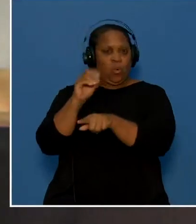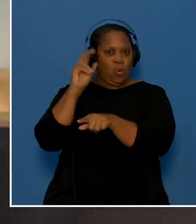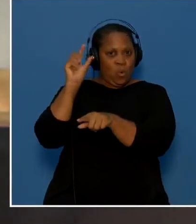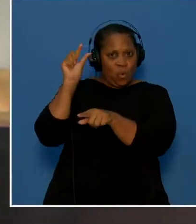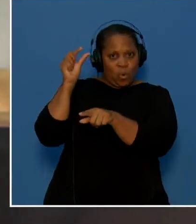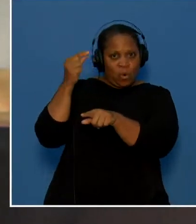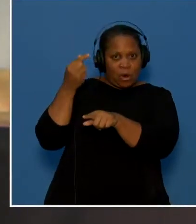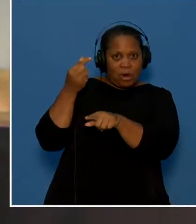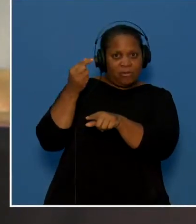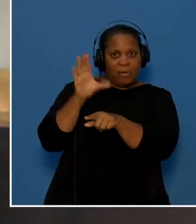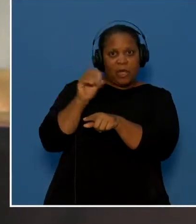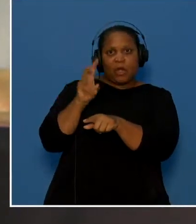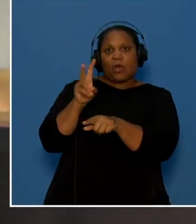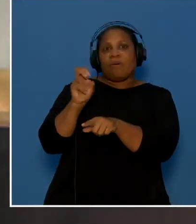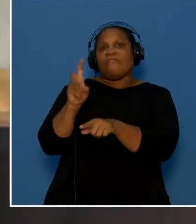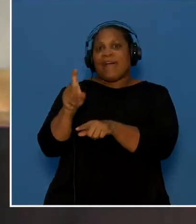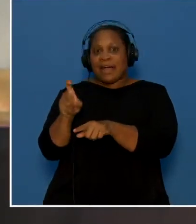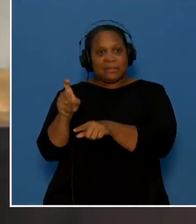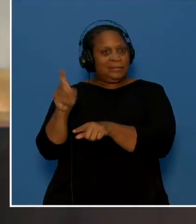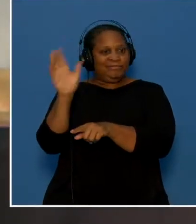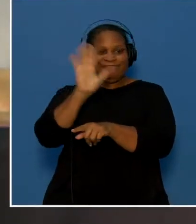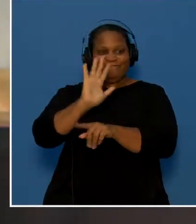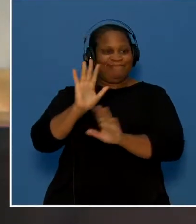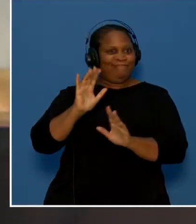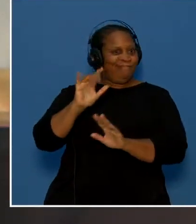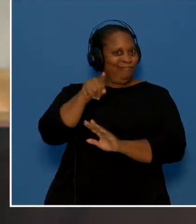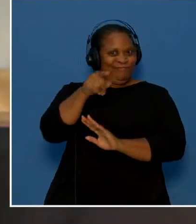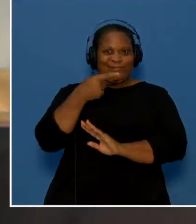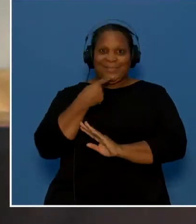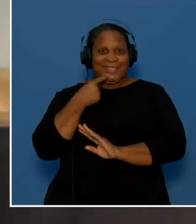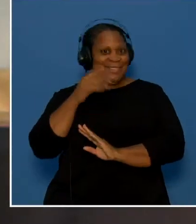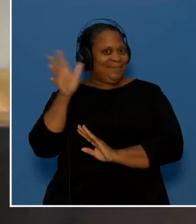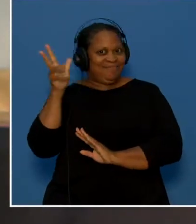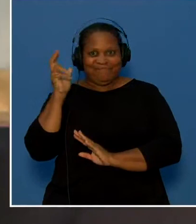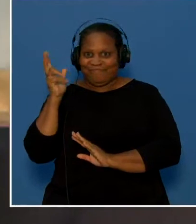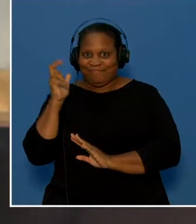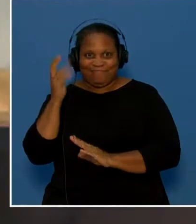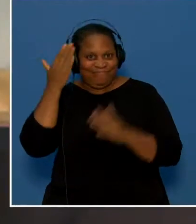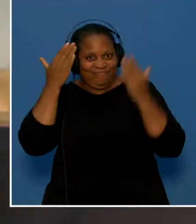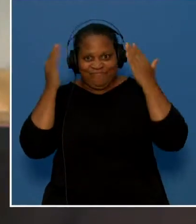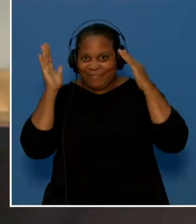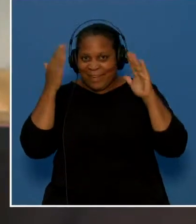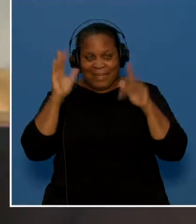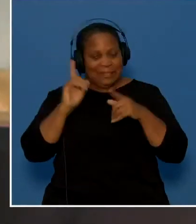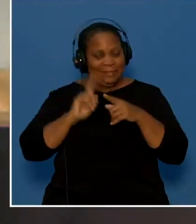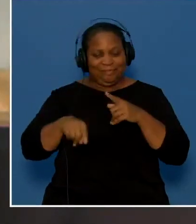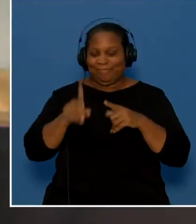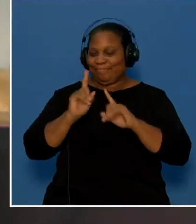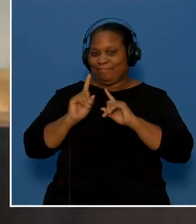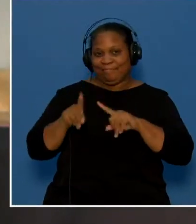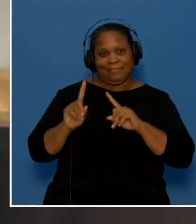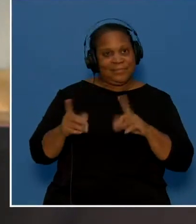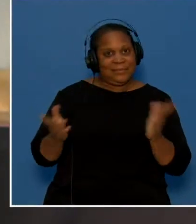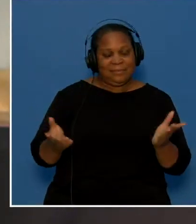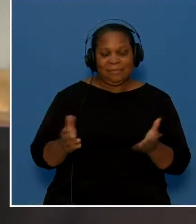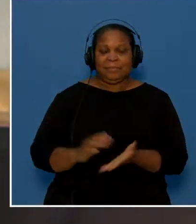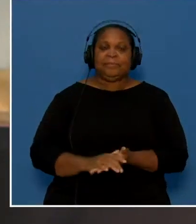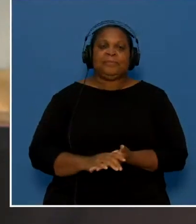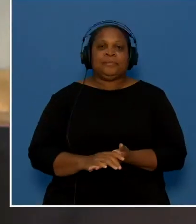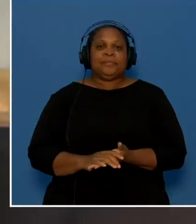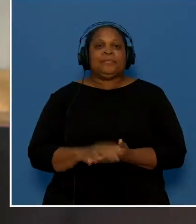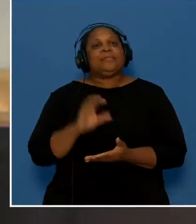the COVAX facility. I've not heard that. That request hasn't been made known to me, so I really am unable to comment. Okay, thank